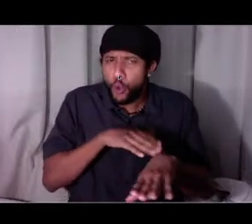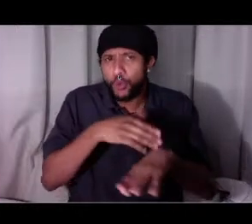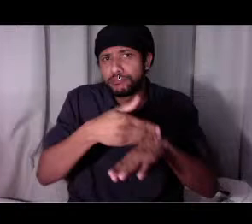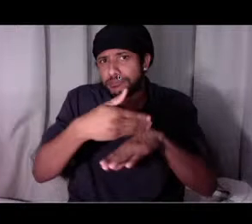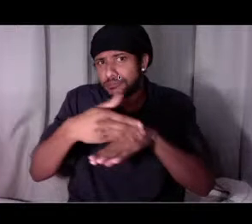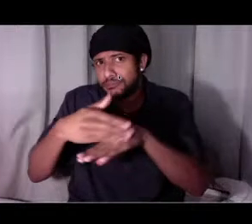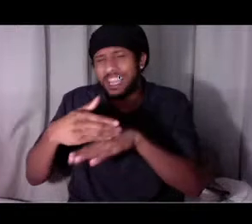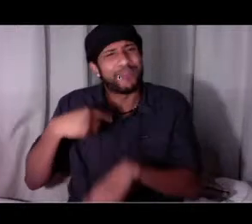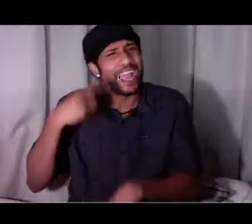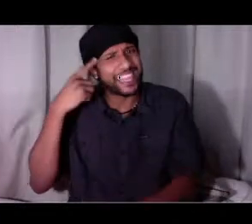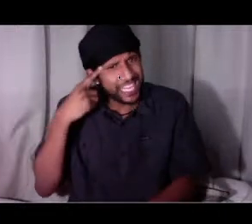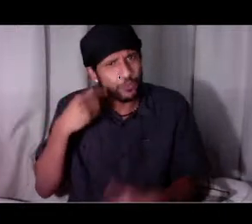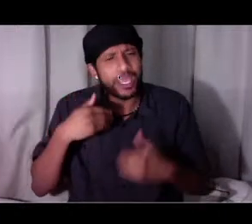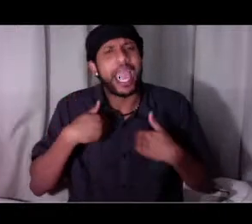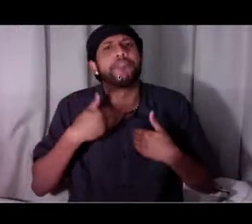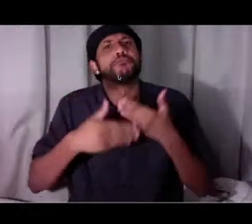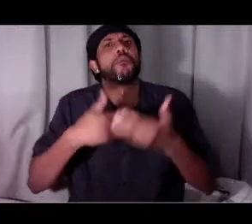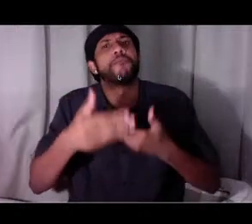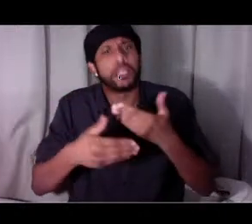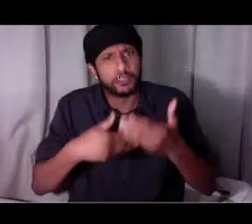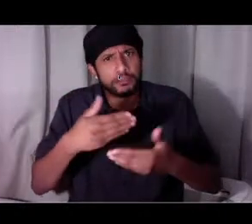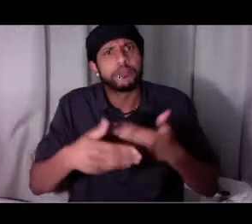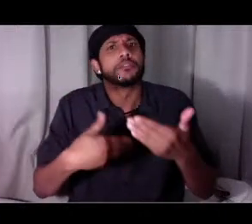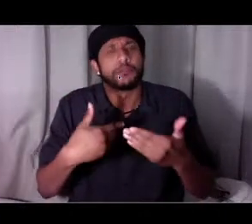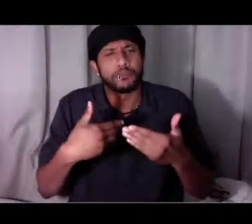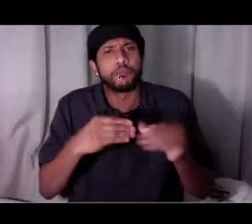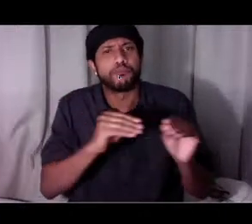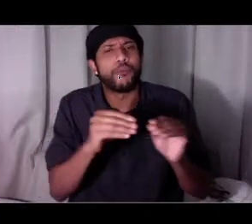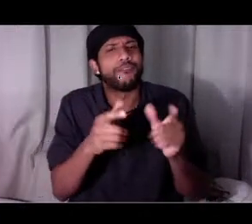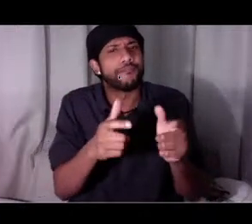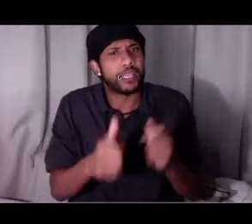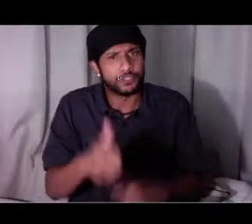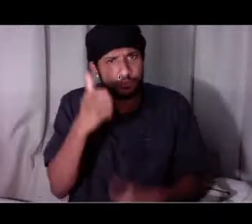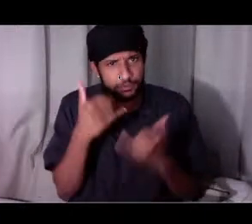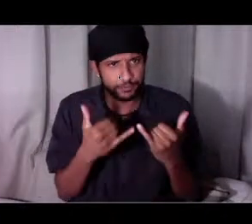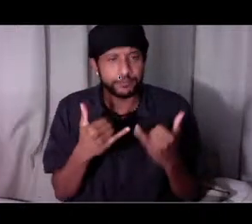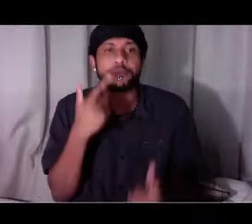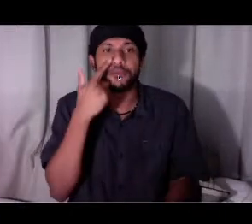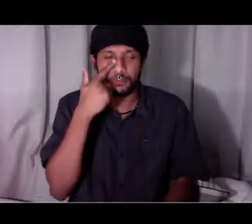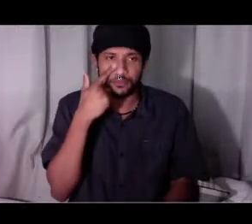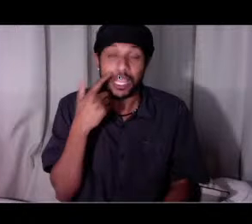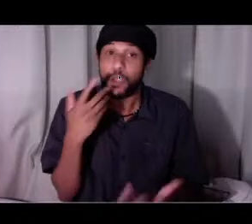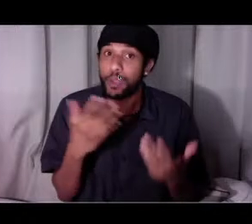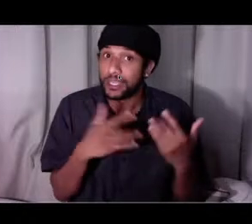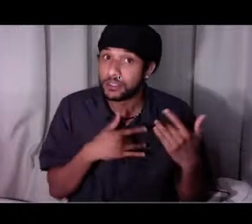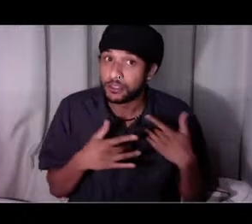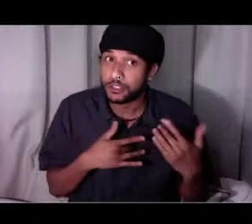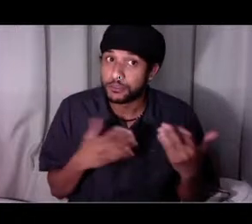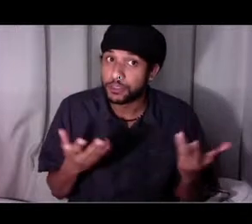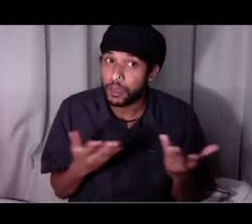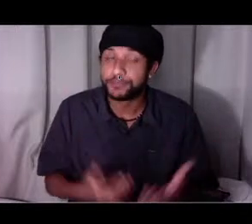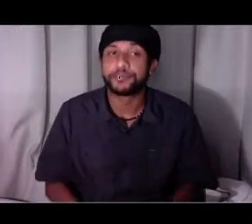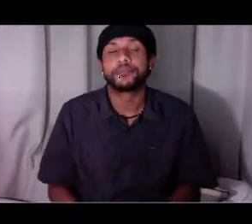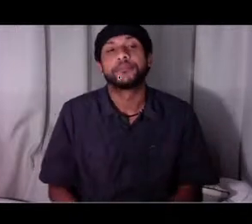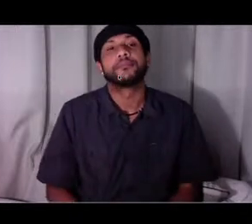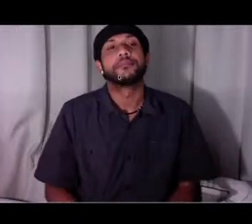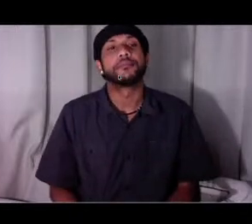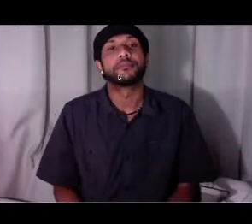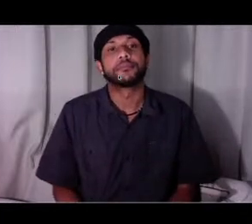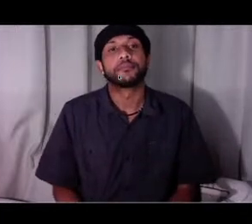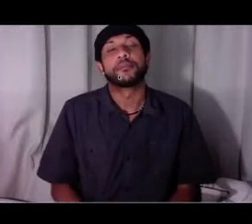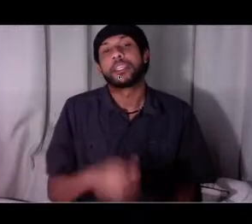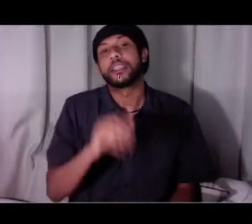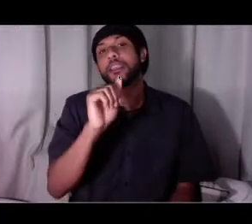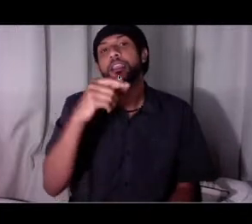have gained momentum and things are moving along what concerns me is this however that with April